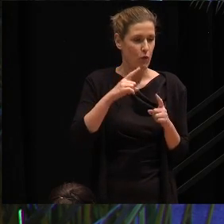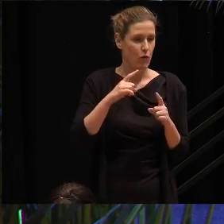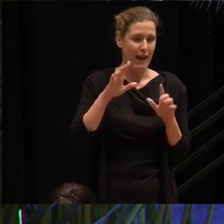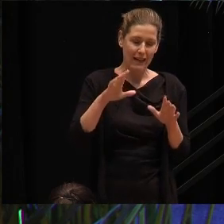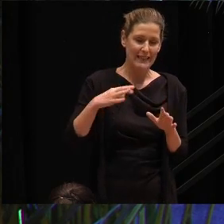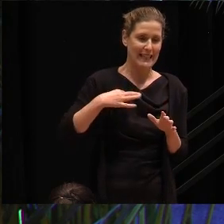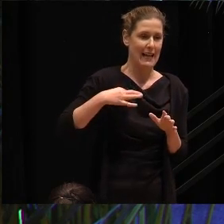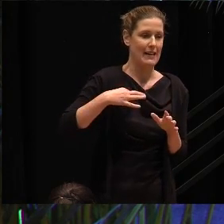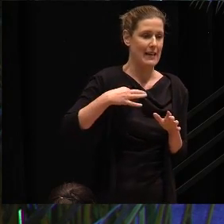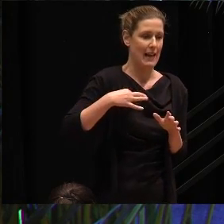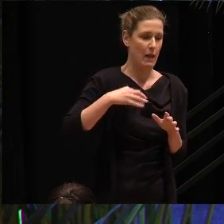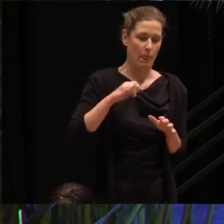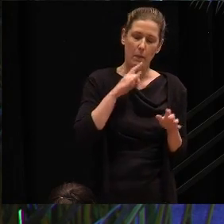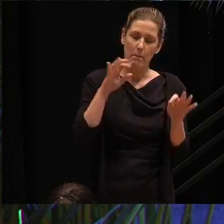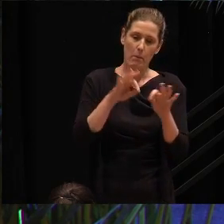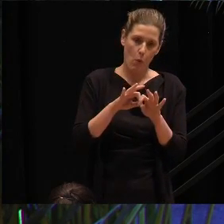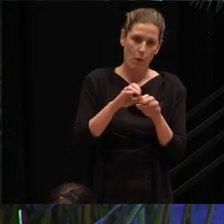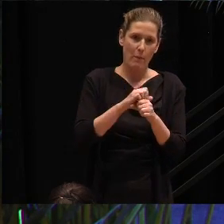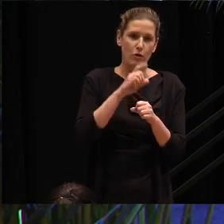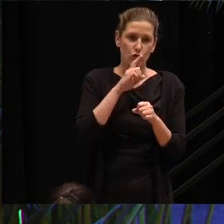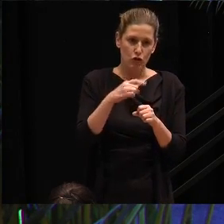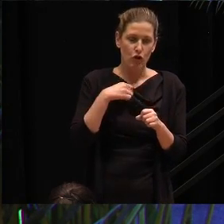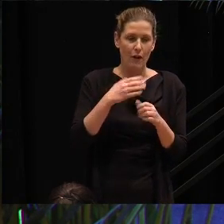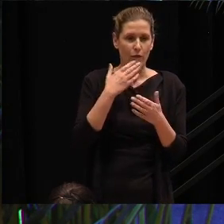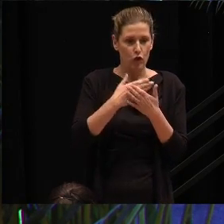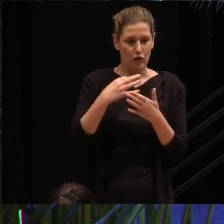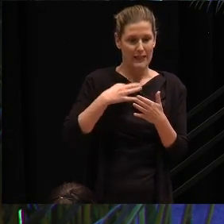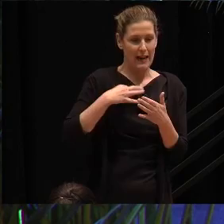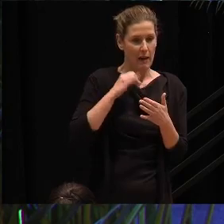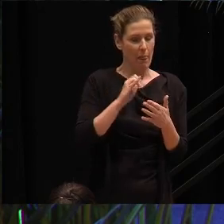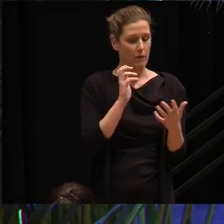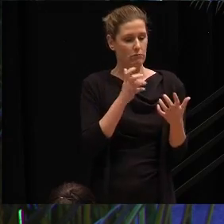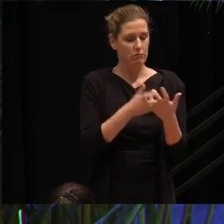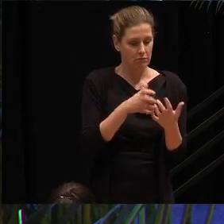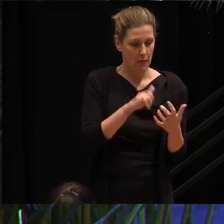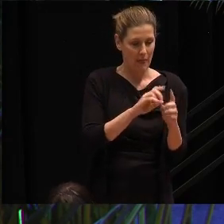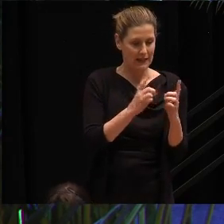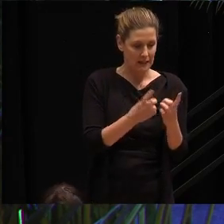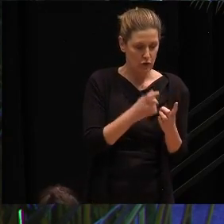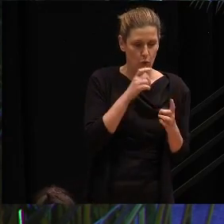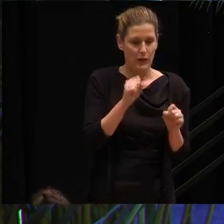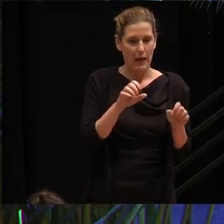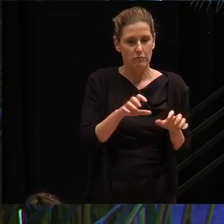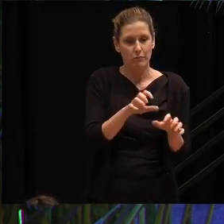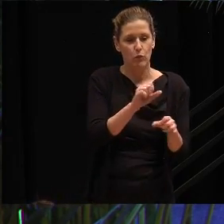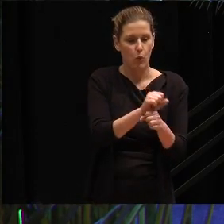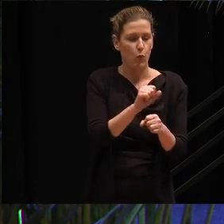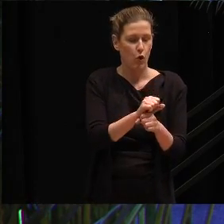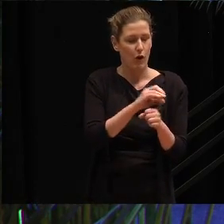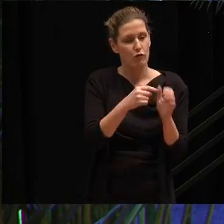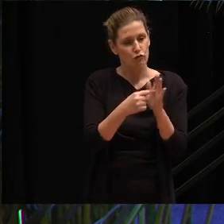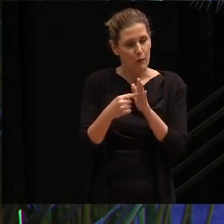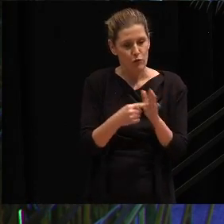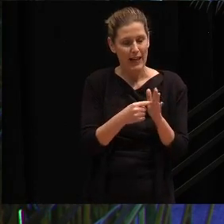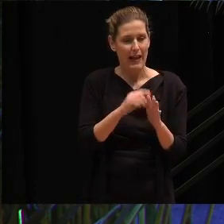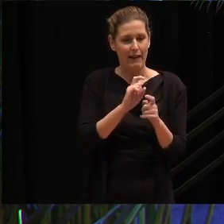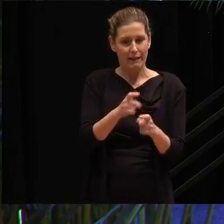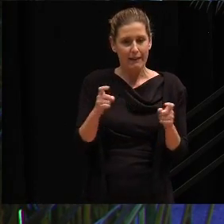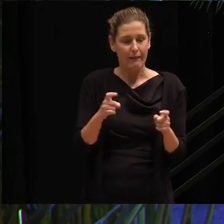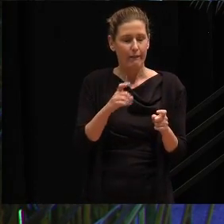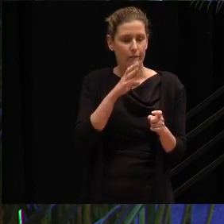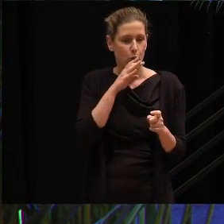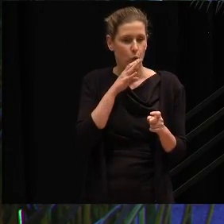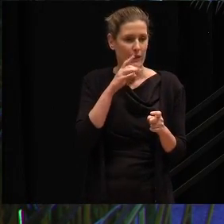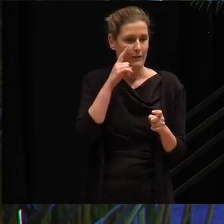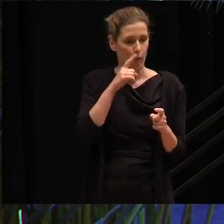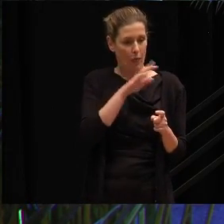of any wave election, is making sure that you have candidates who fit the district and who can do the work and represent people, give voice to